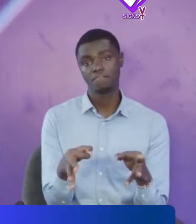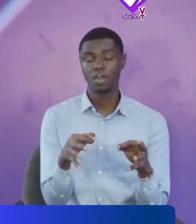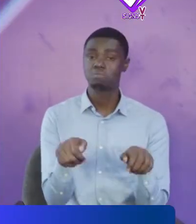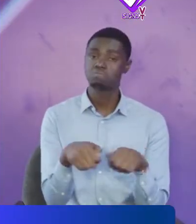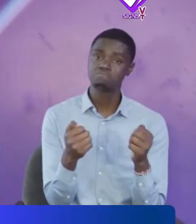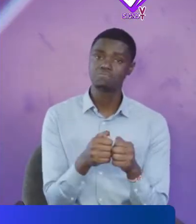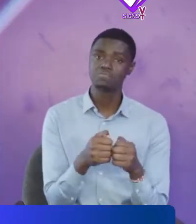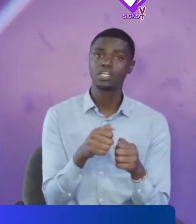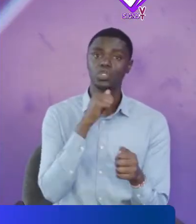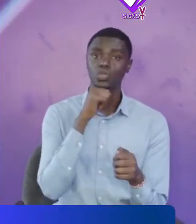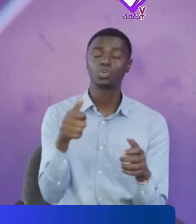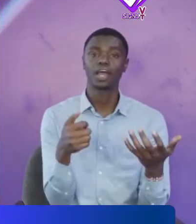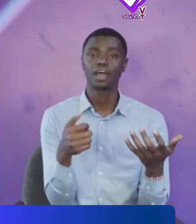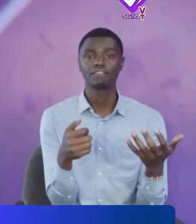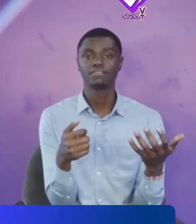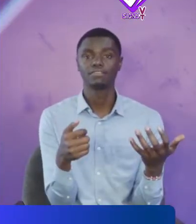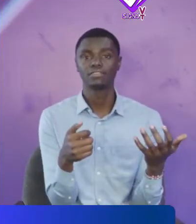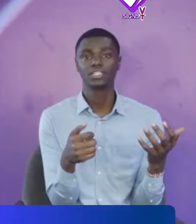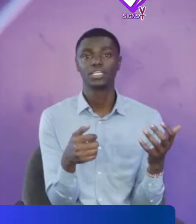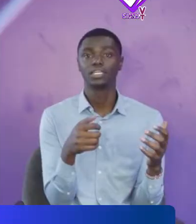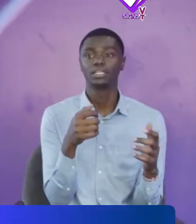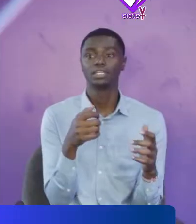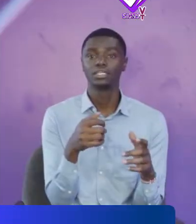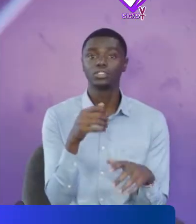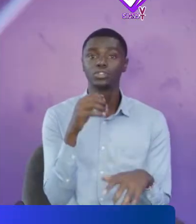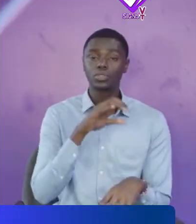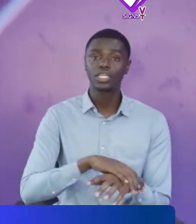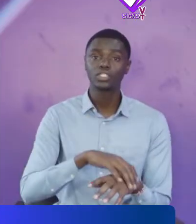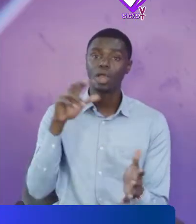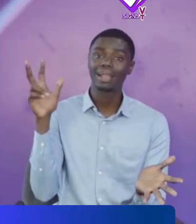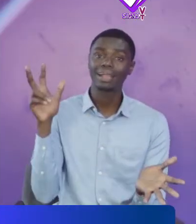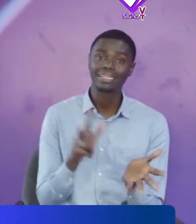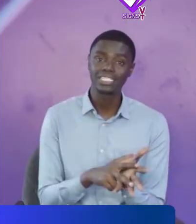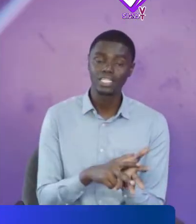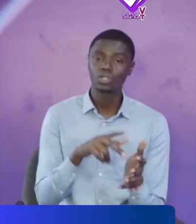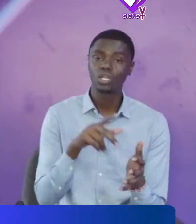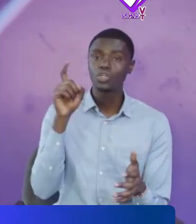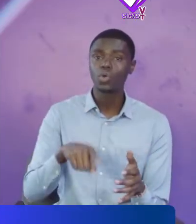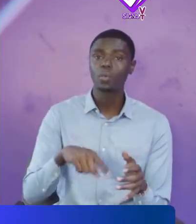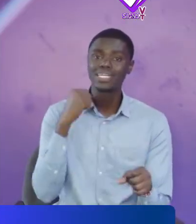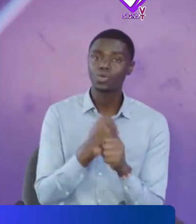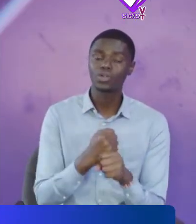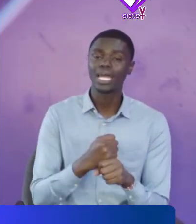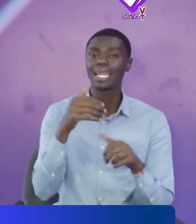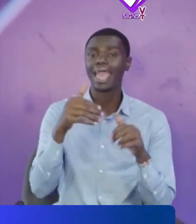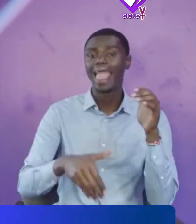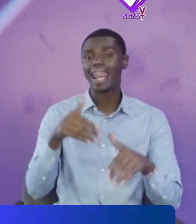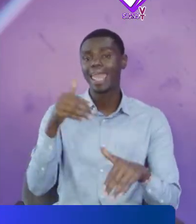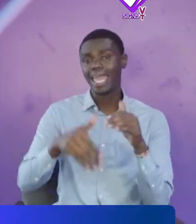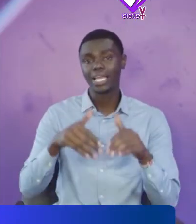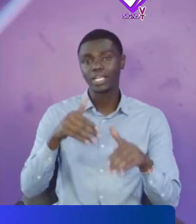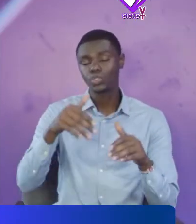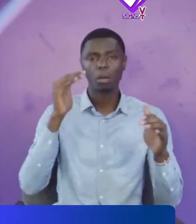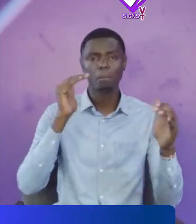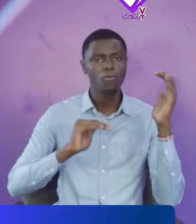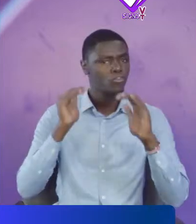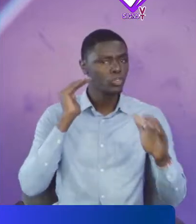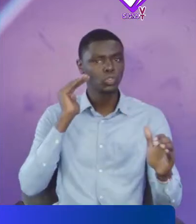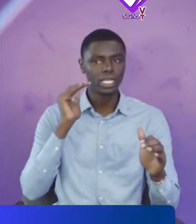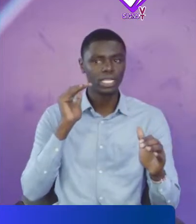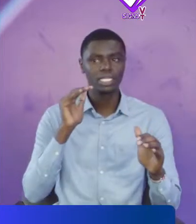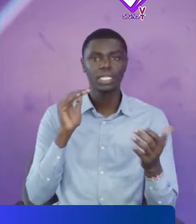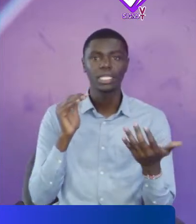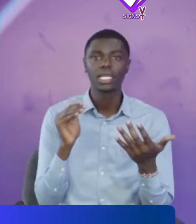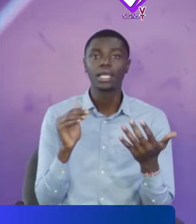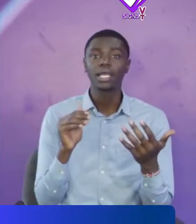have no reputation so far. To get your reputation, you must conduct this election professionally. By